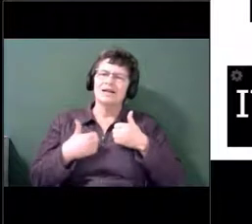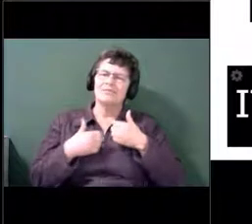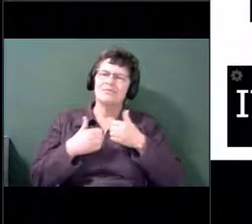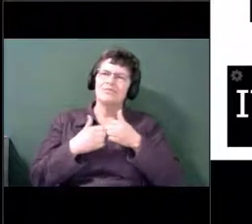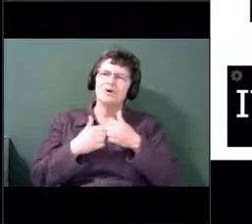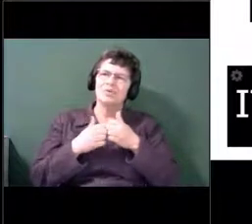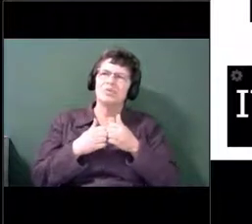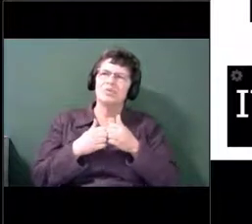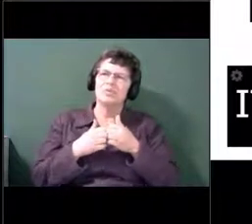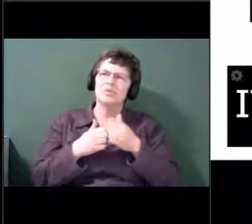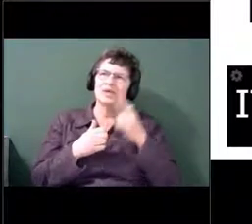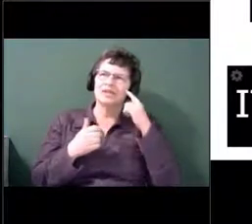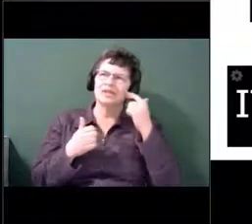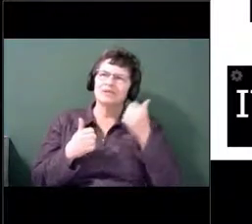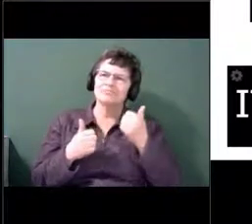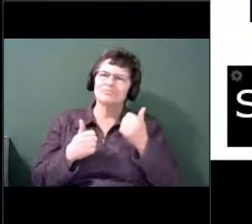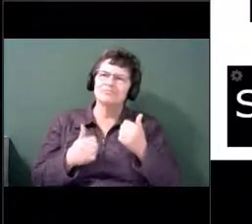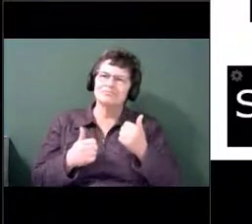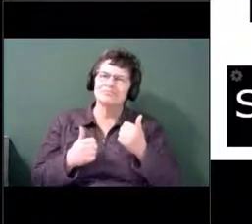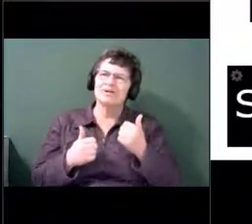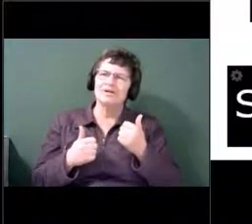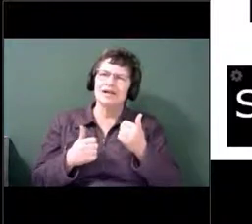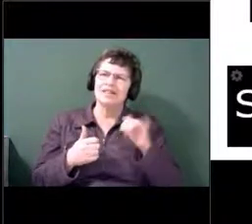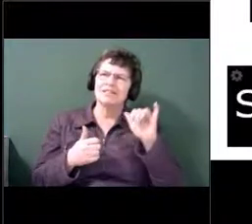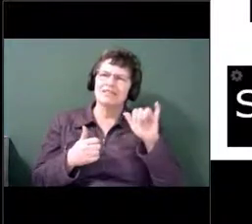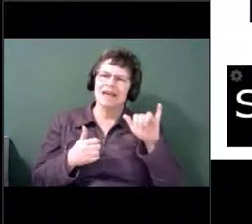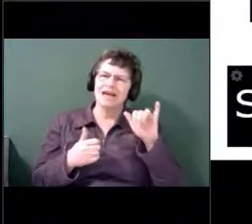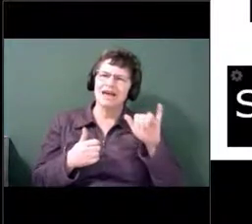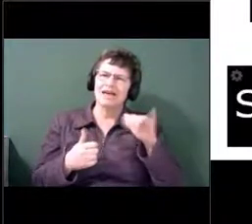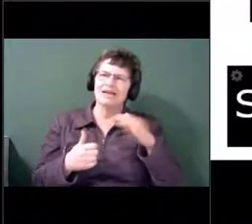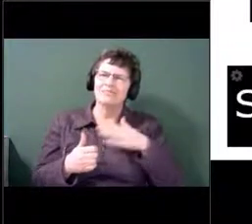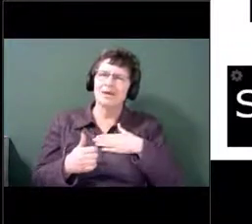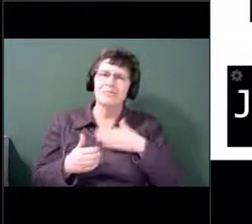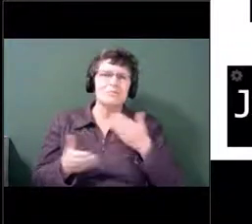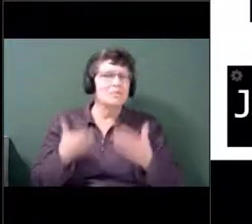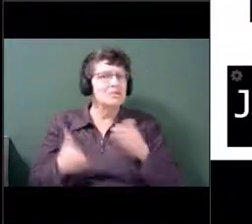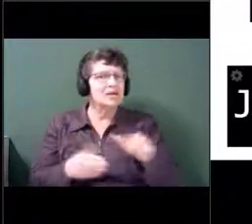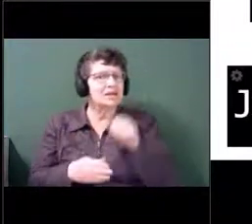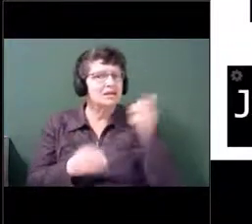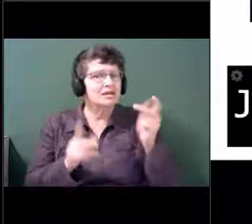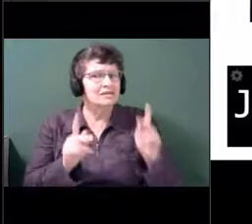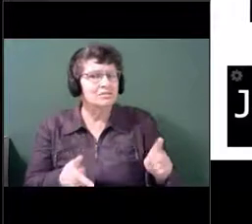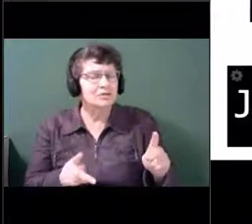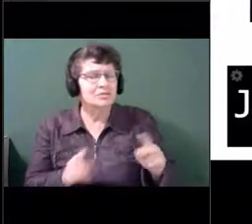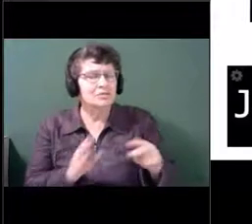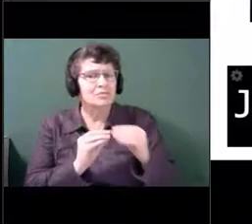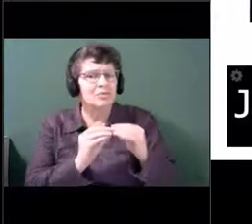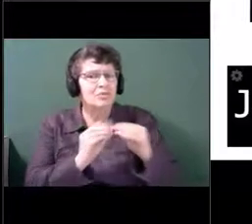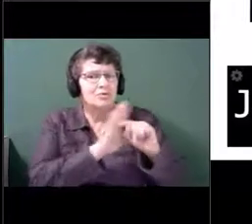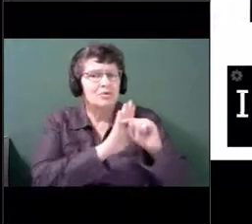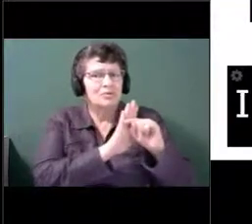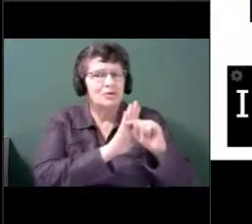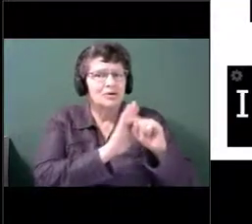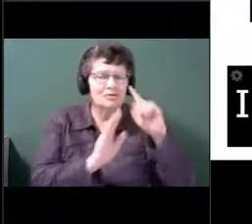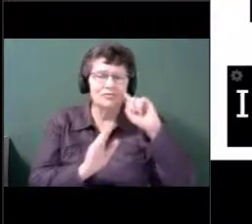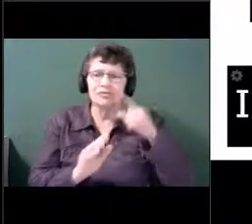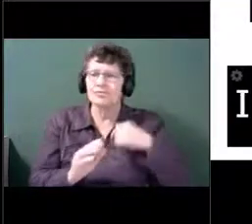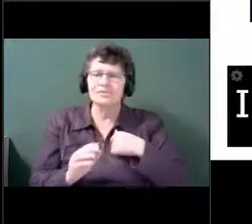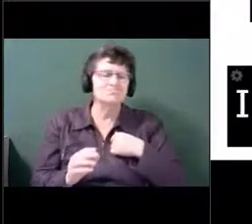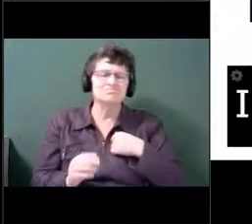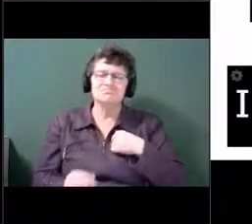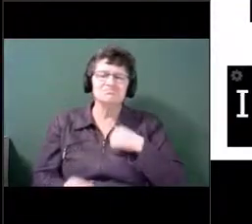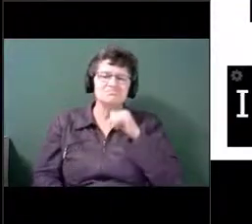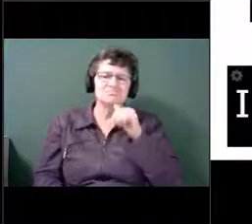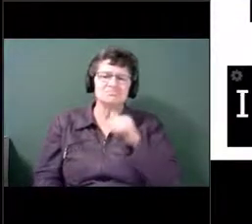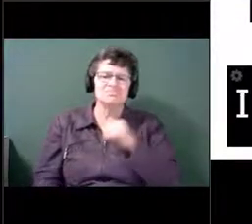experienced. So I think that beautifully expresses the way that creativity can be an avenue for us to